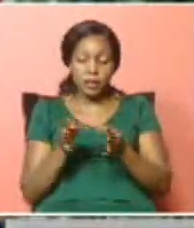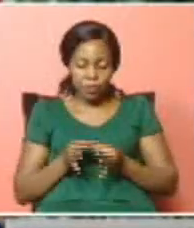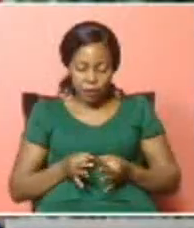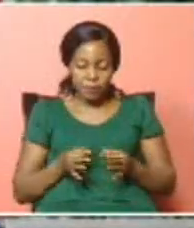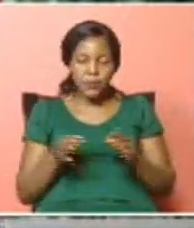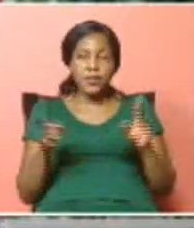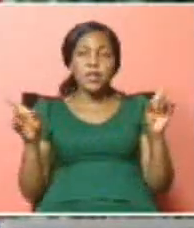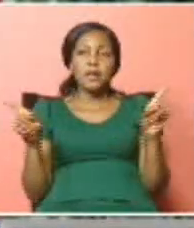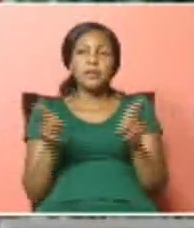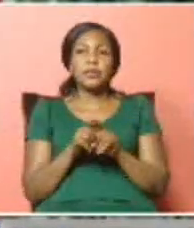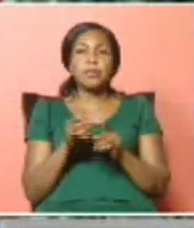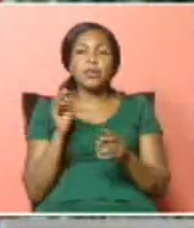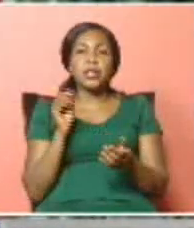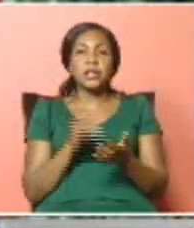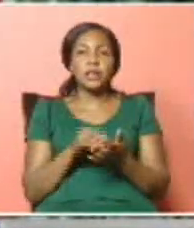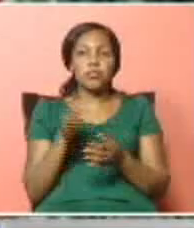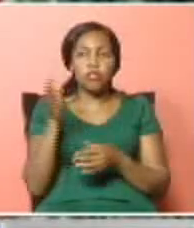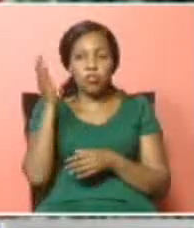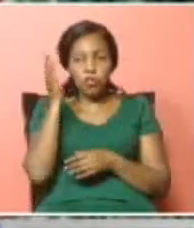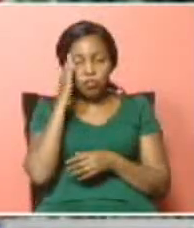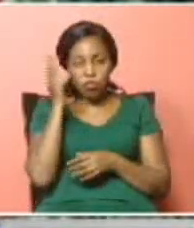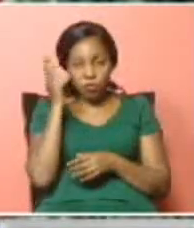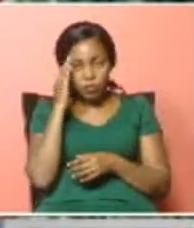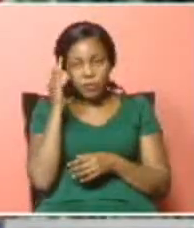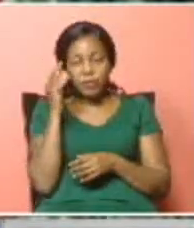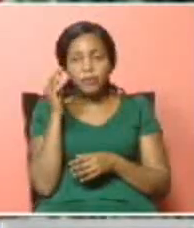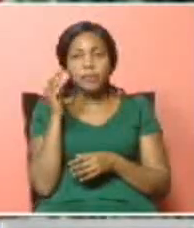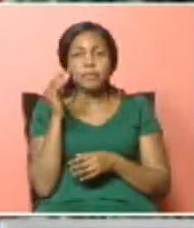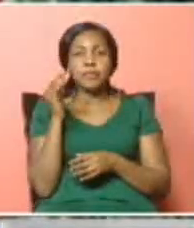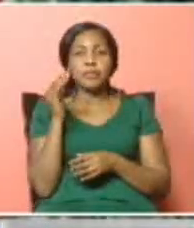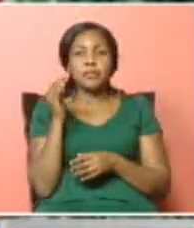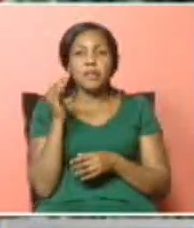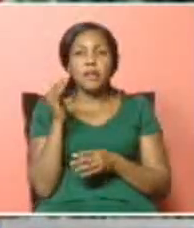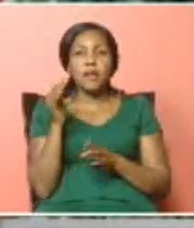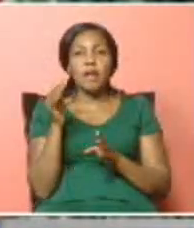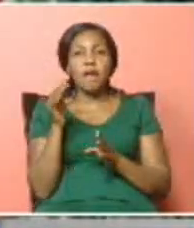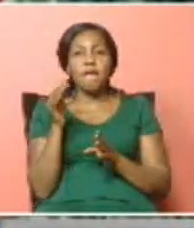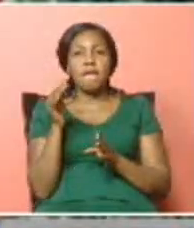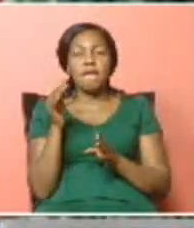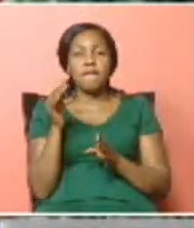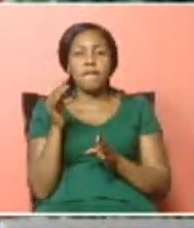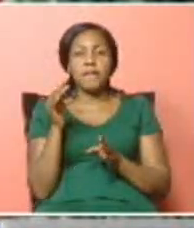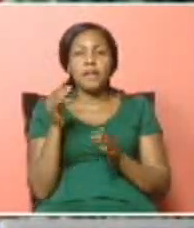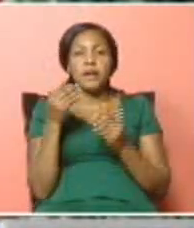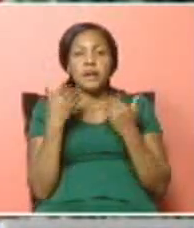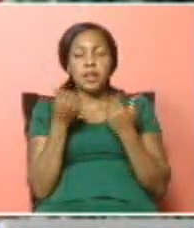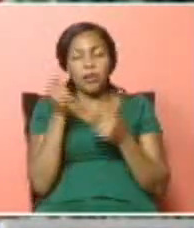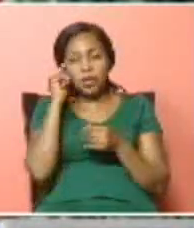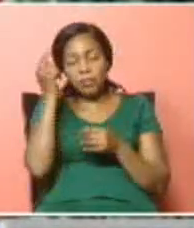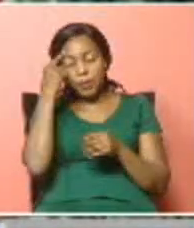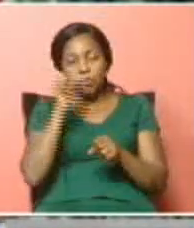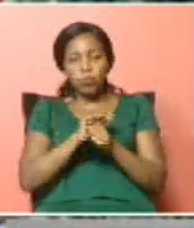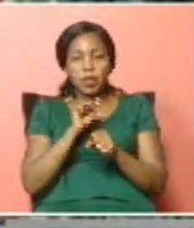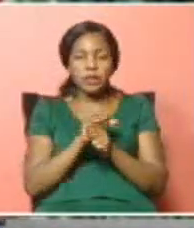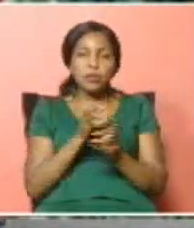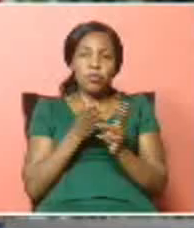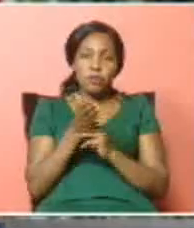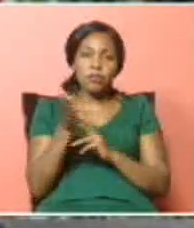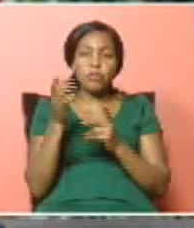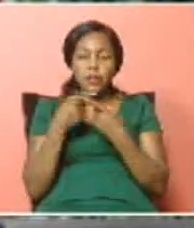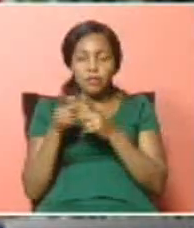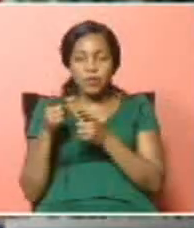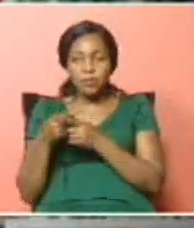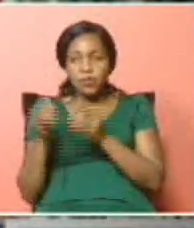again, you know that in government works through frameworks, yes, and